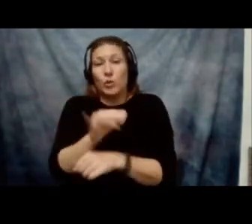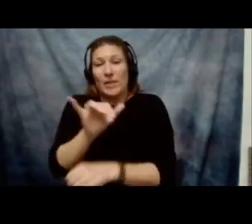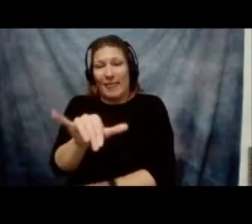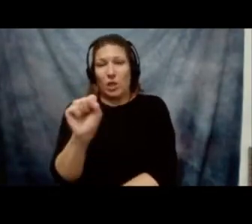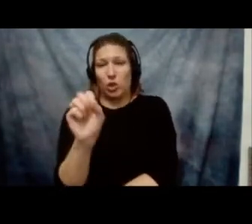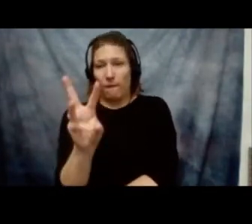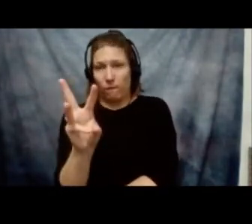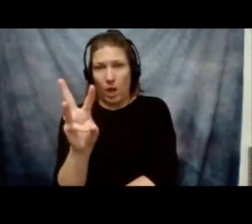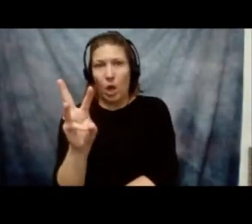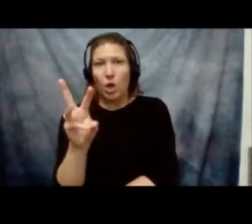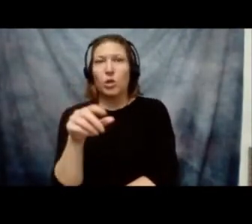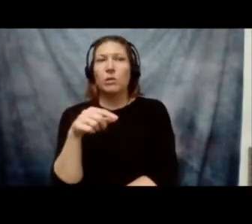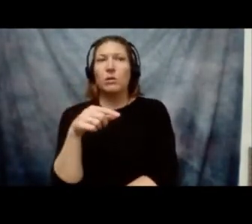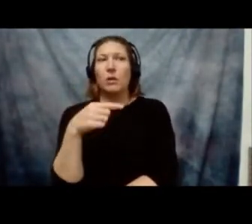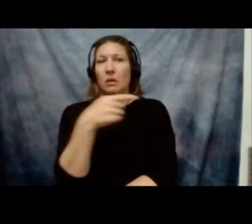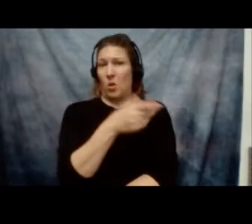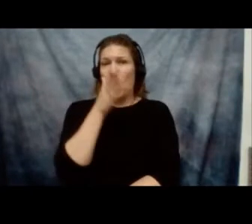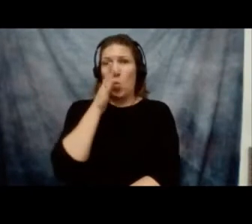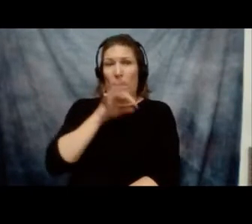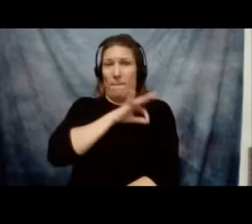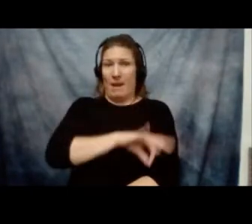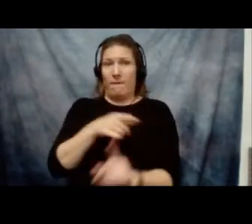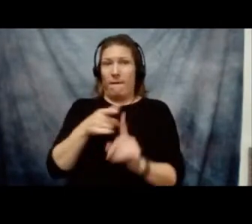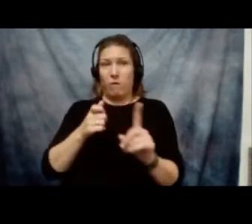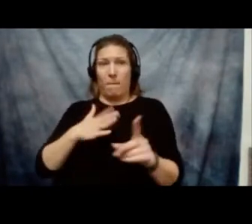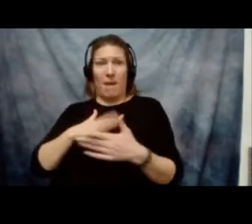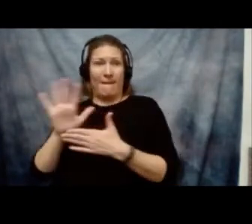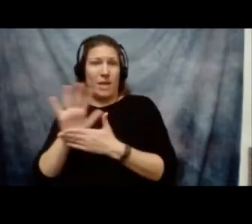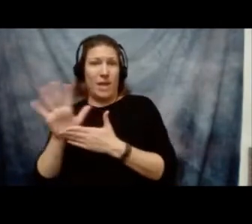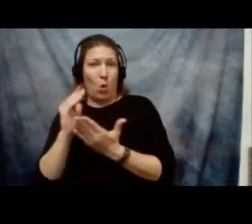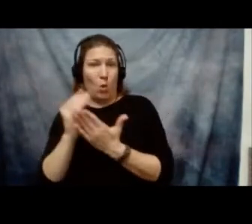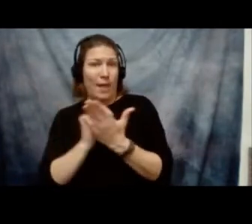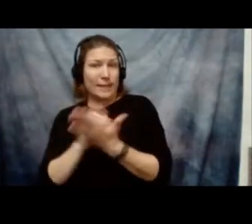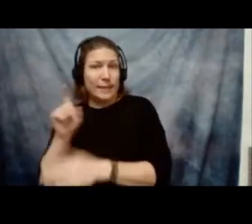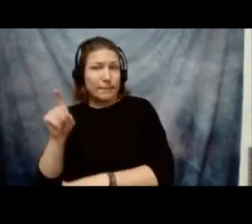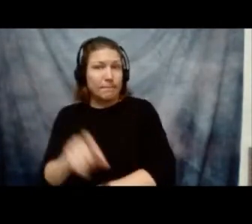my lesson? And I think the answer is yes.